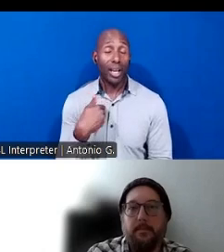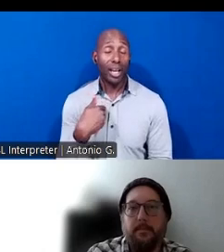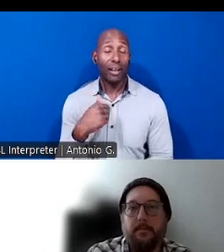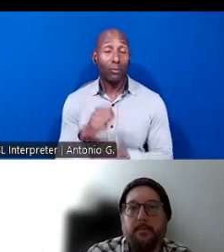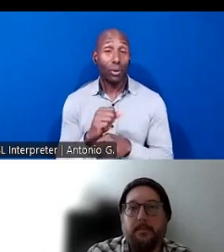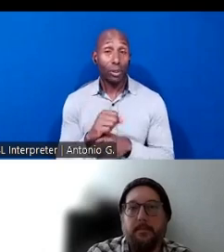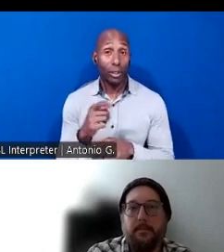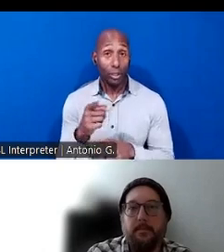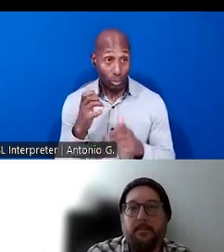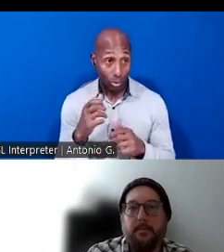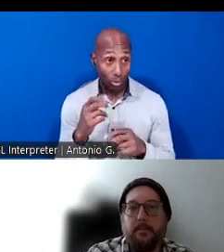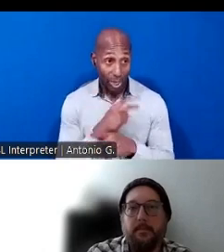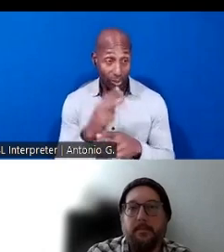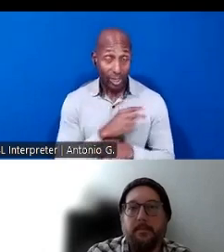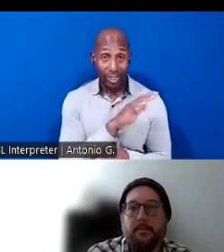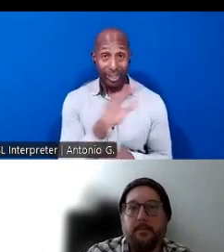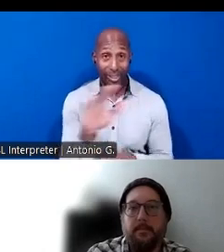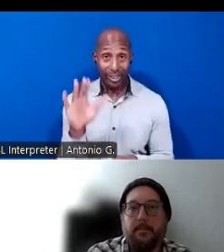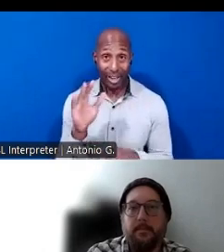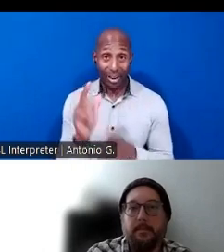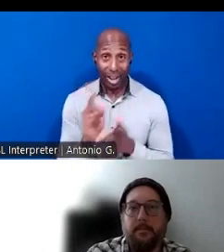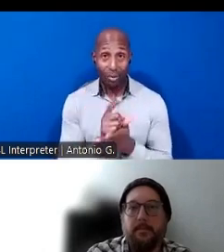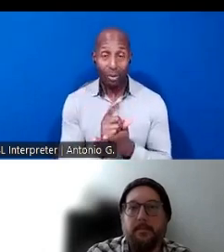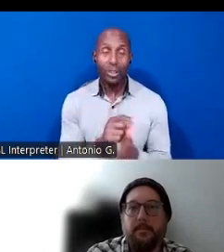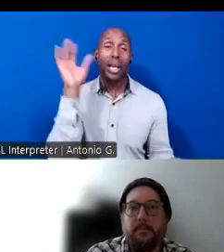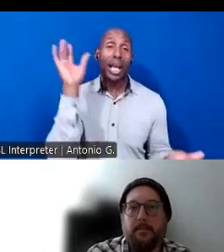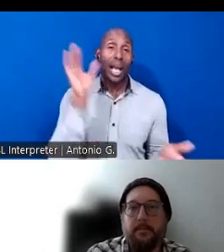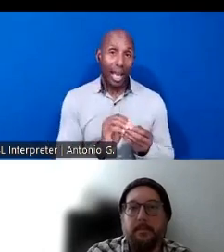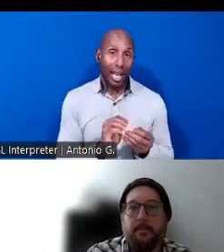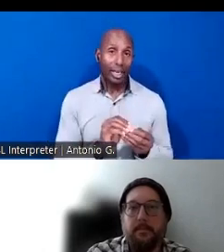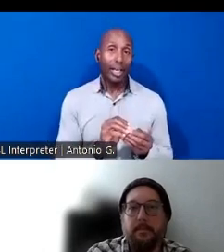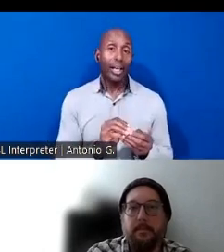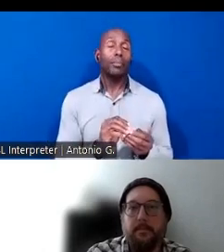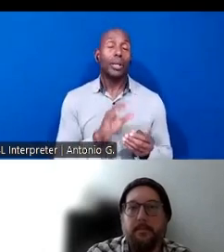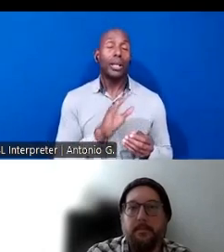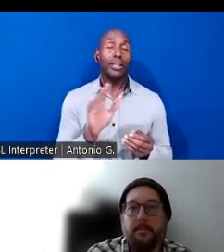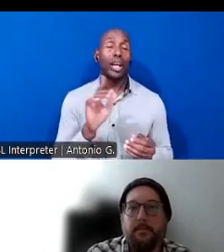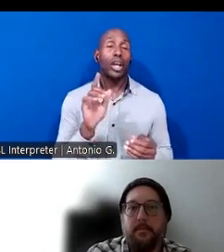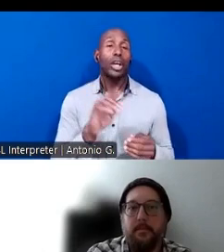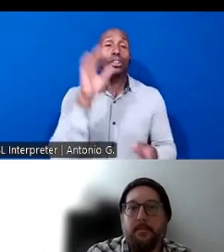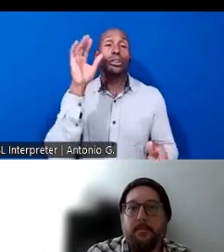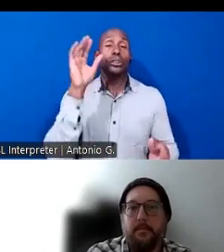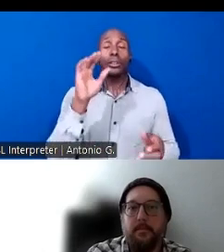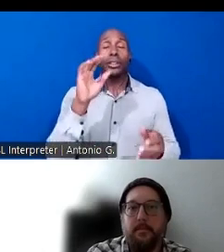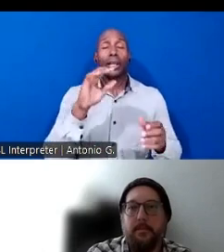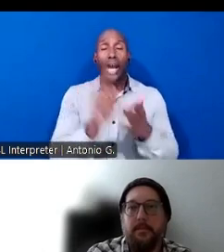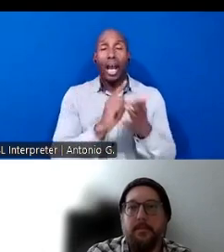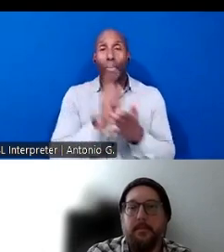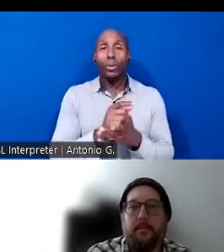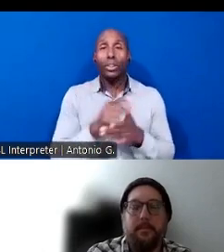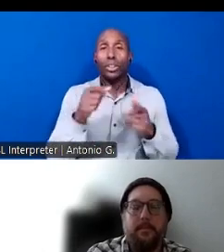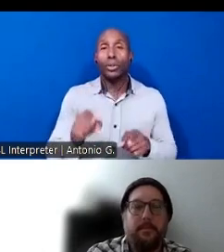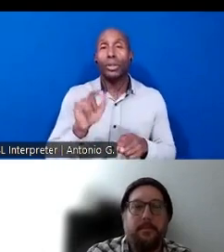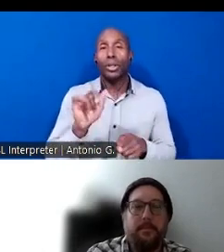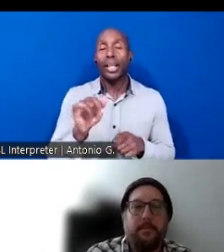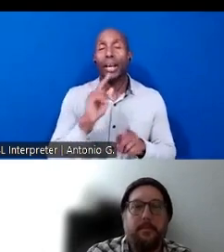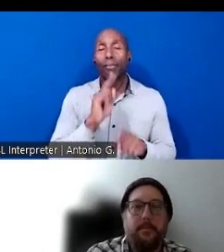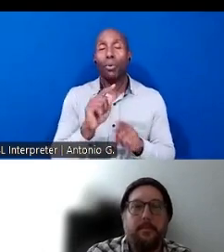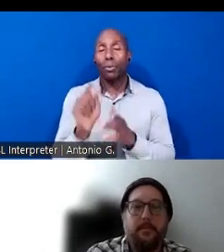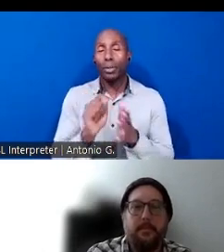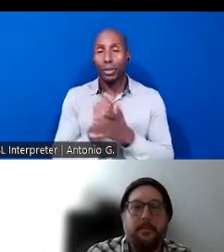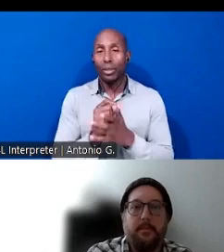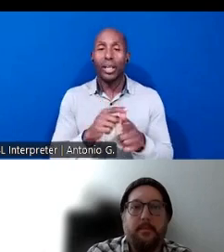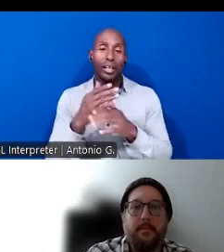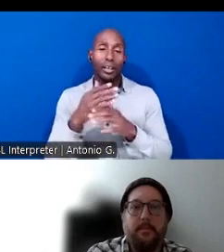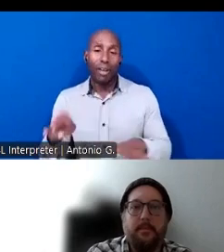hours. You can add up how many hours they worked in the reporting period and divide that by the total amount of hours worked. And again, this is not the only way you can